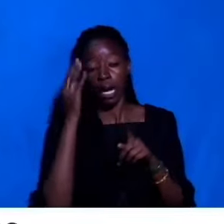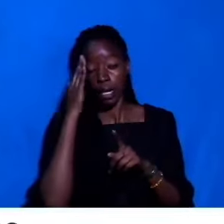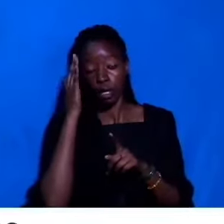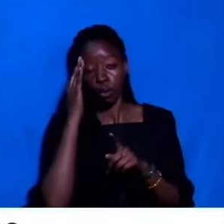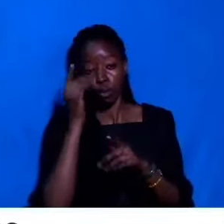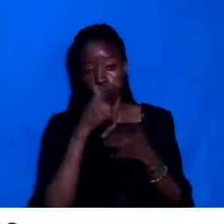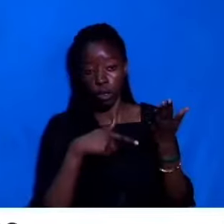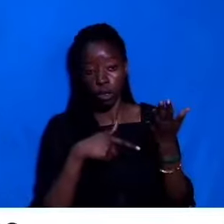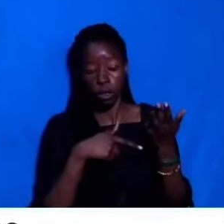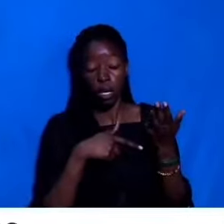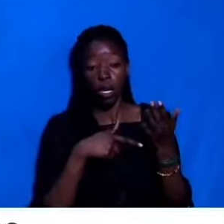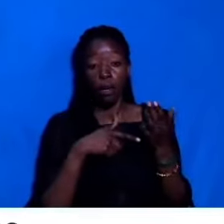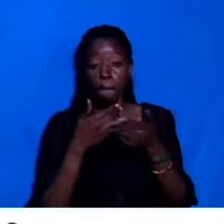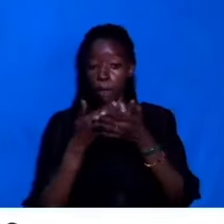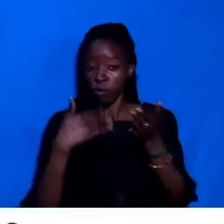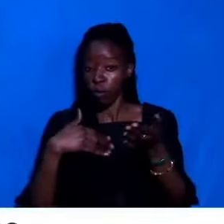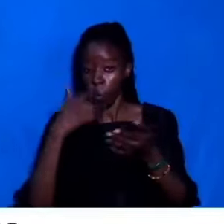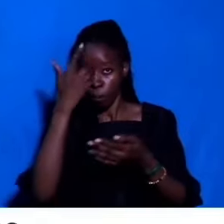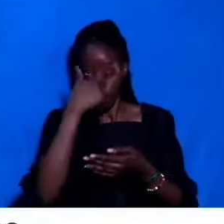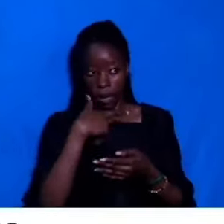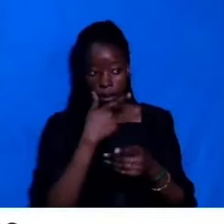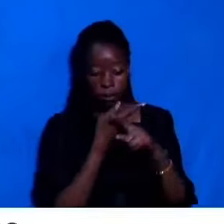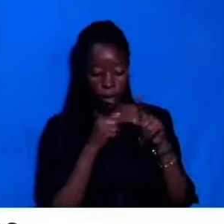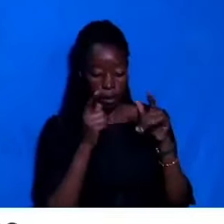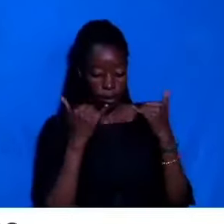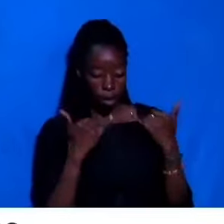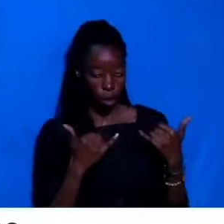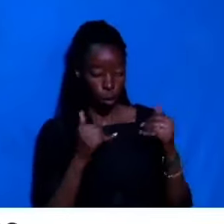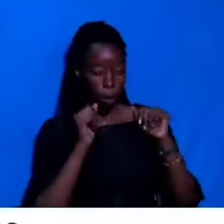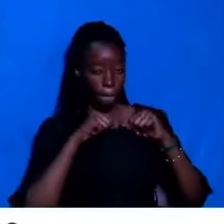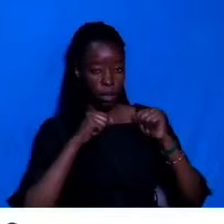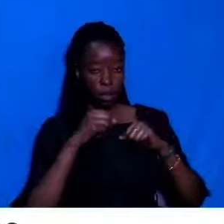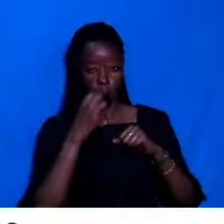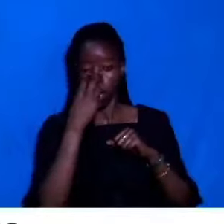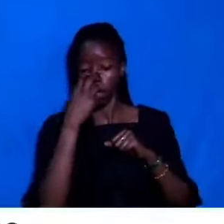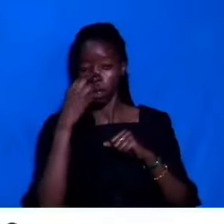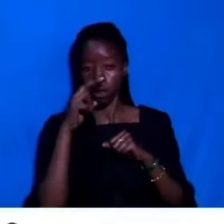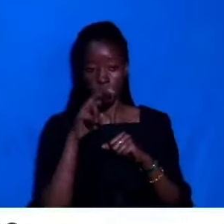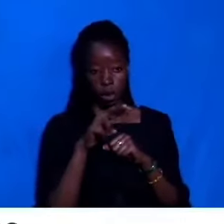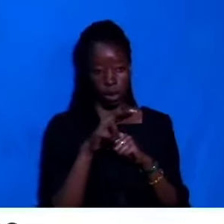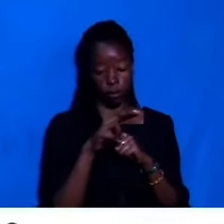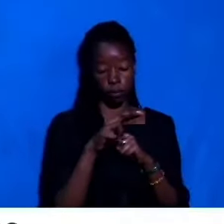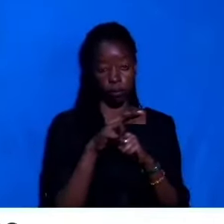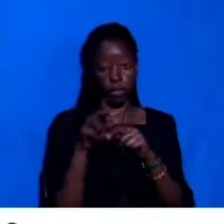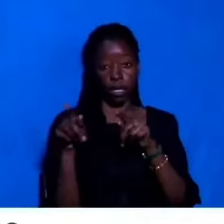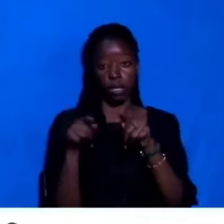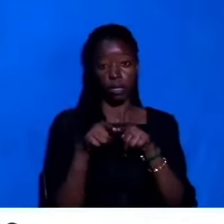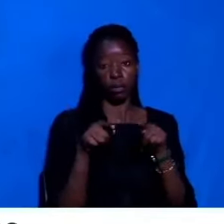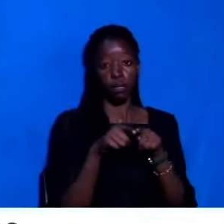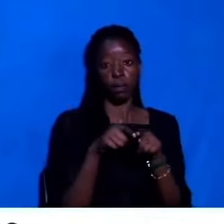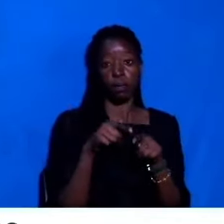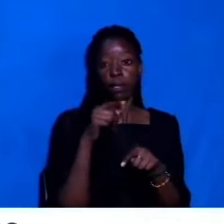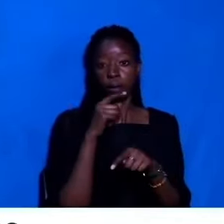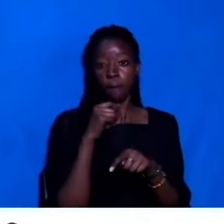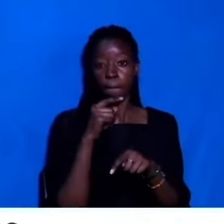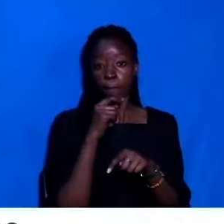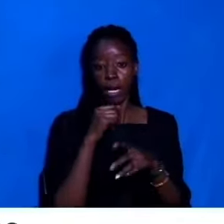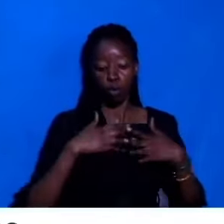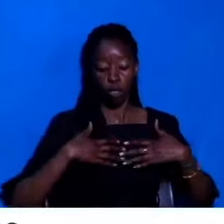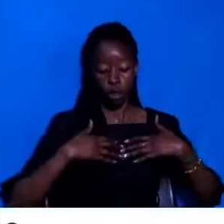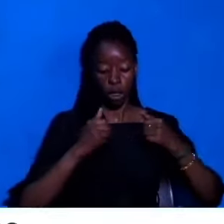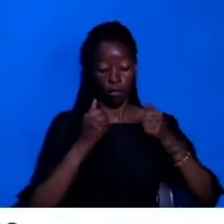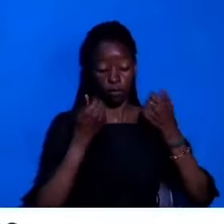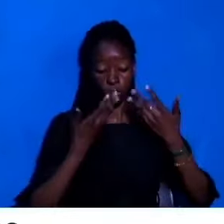now I can see. The guy who was restored of his health, he traced it back to Jesus. The